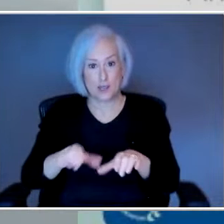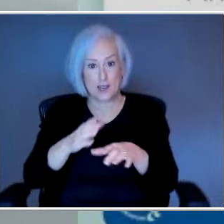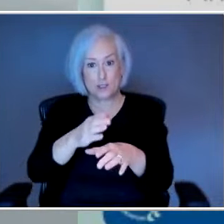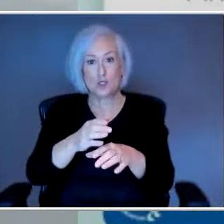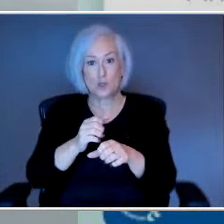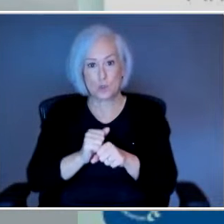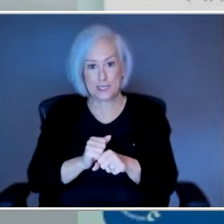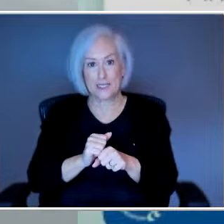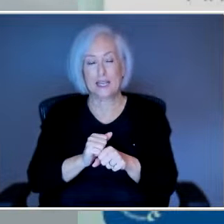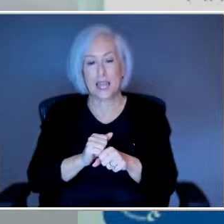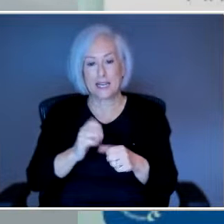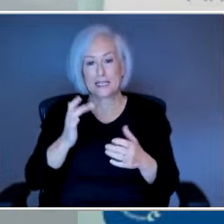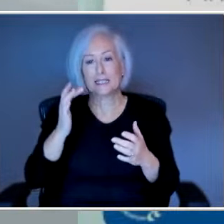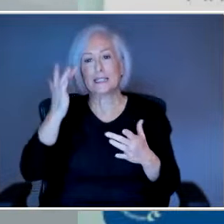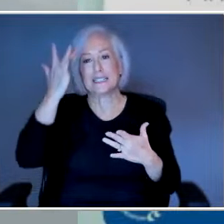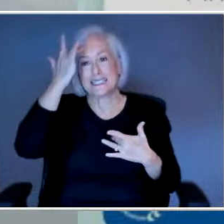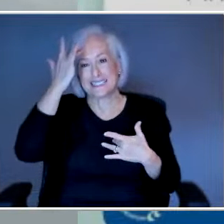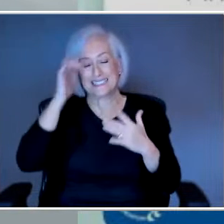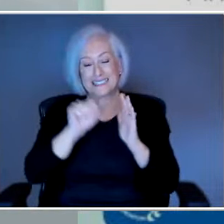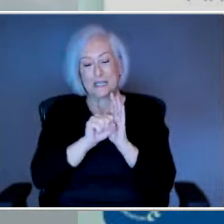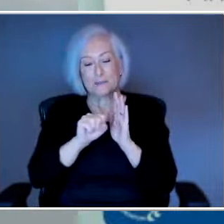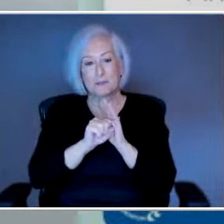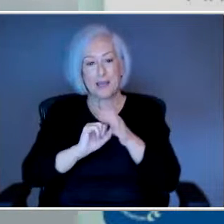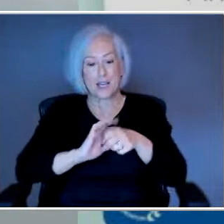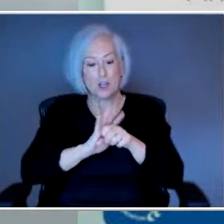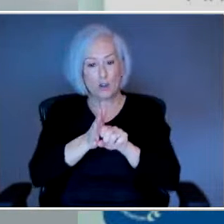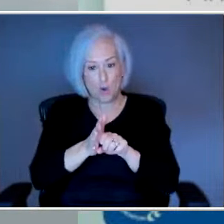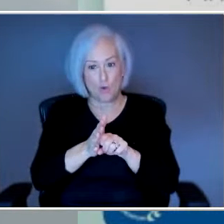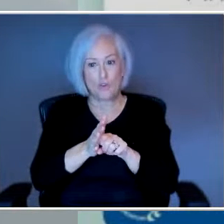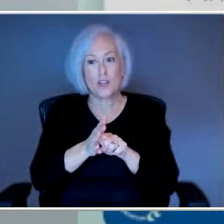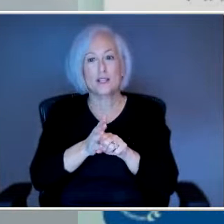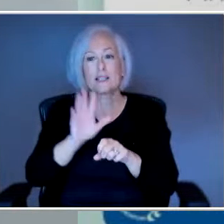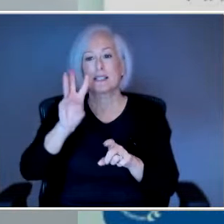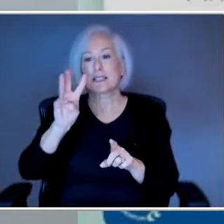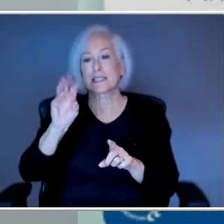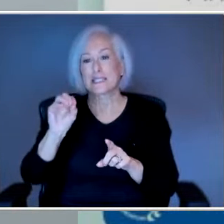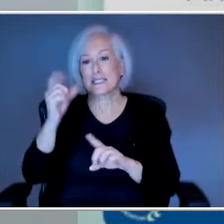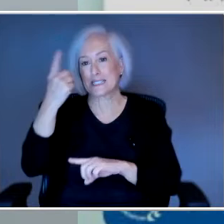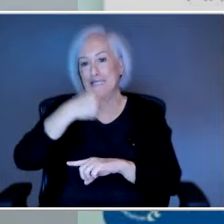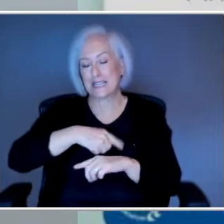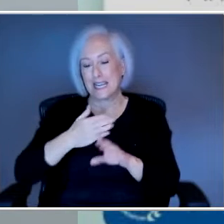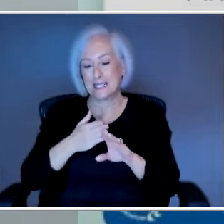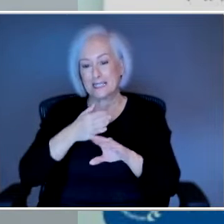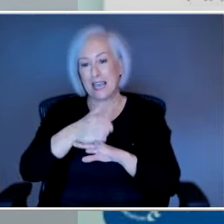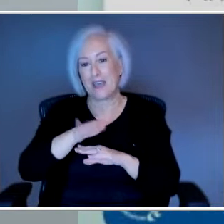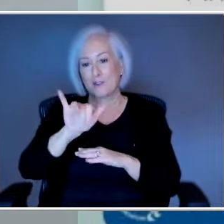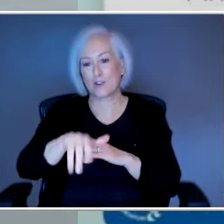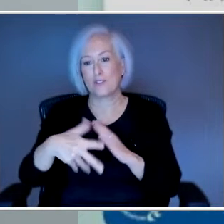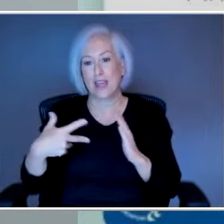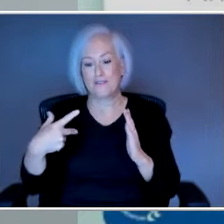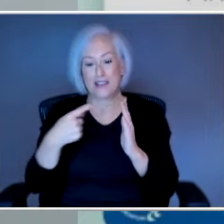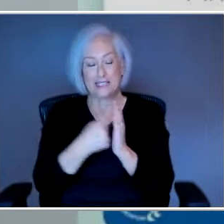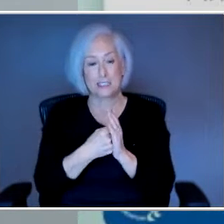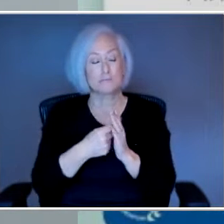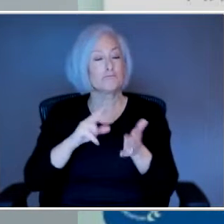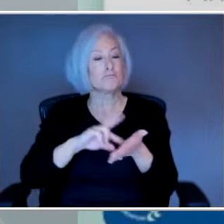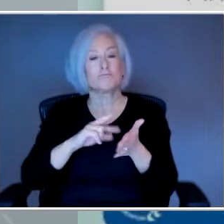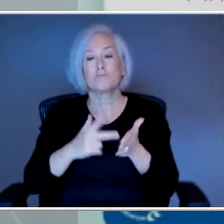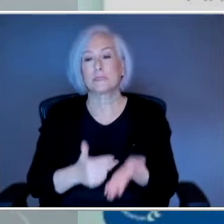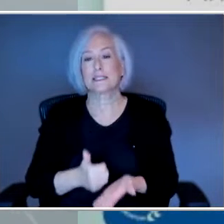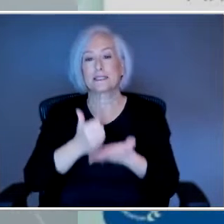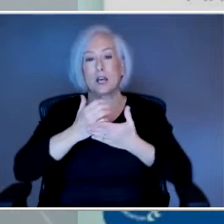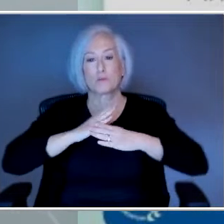COVID infection within the first 60 days after that vaccine dose. So that is helping to prevent or reduce your risk of